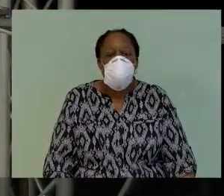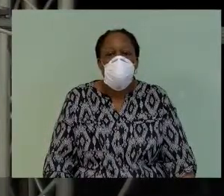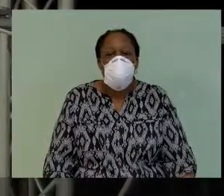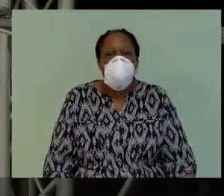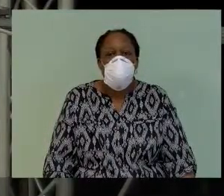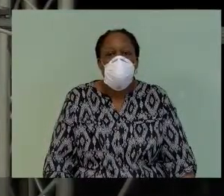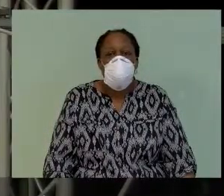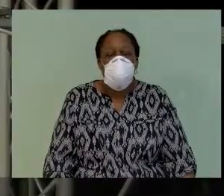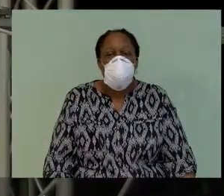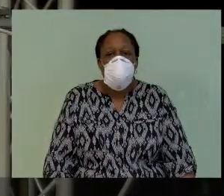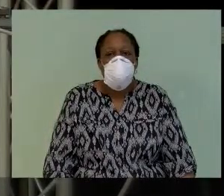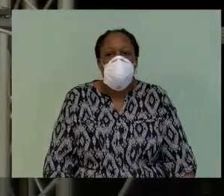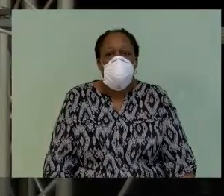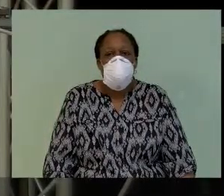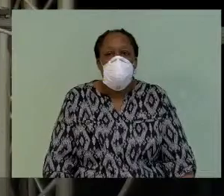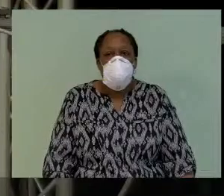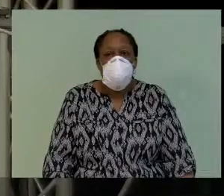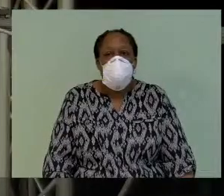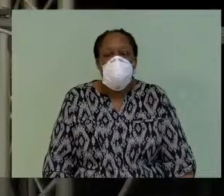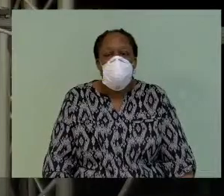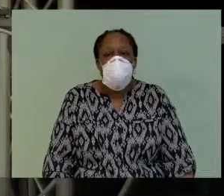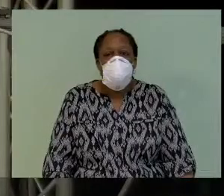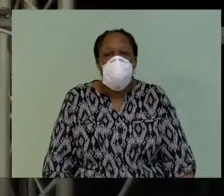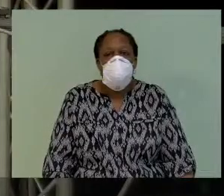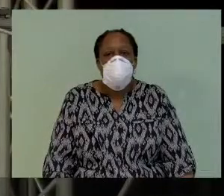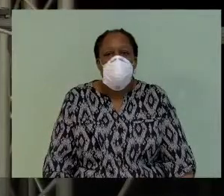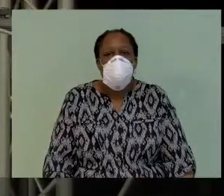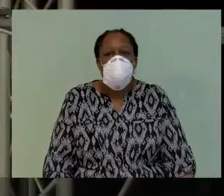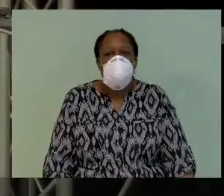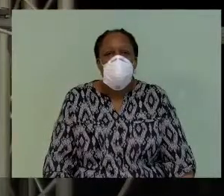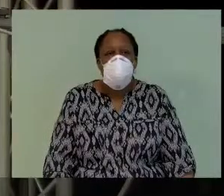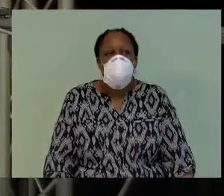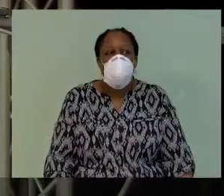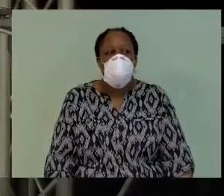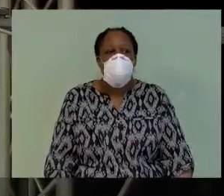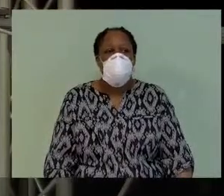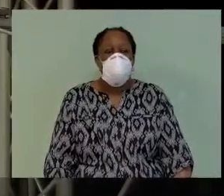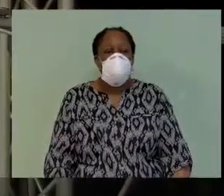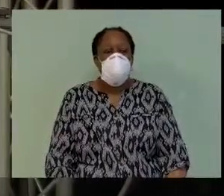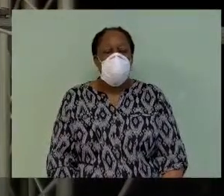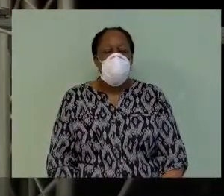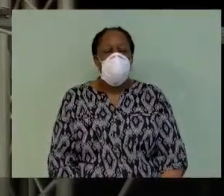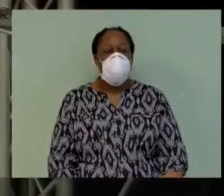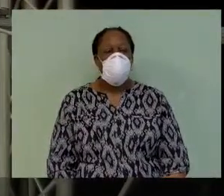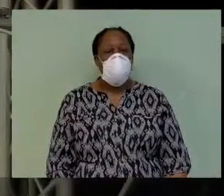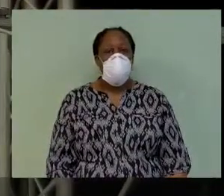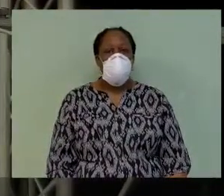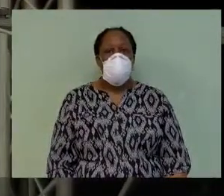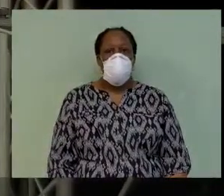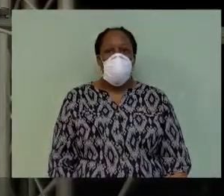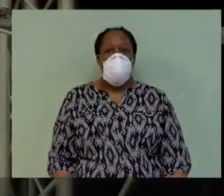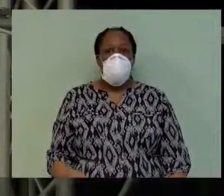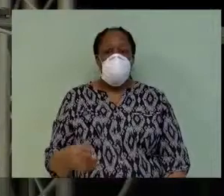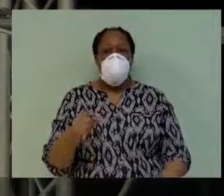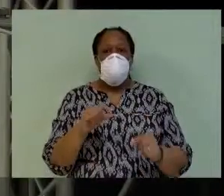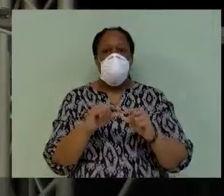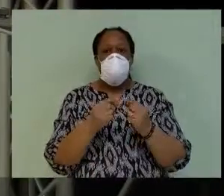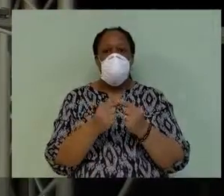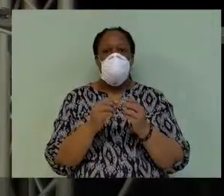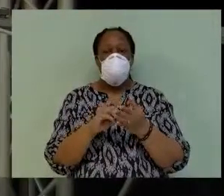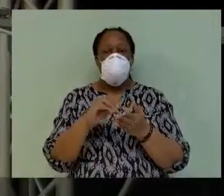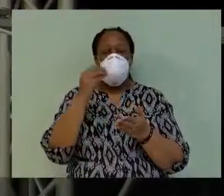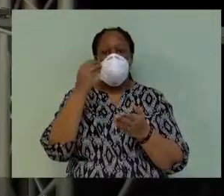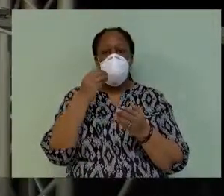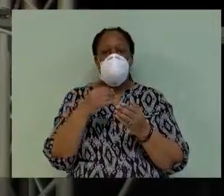has to do with the Commonwealth of Learning. The Commonwealth of Learning